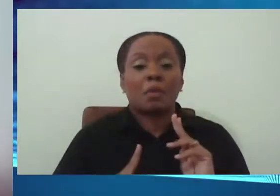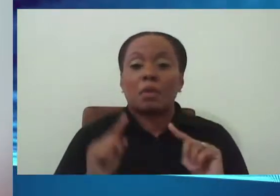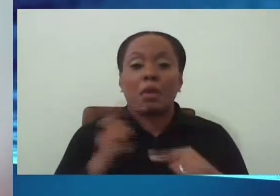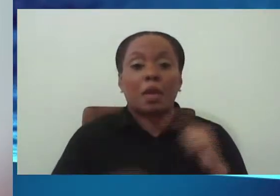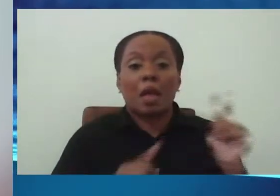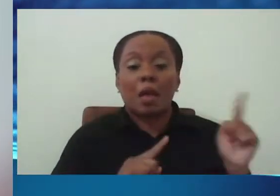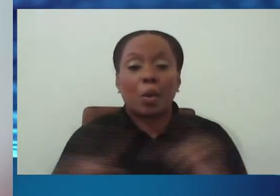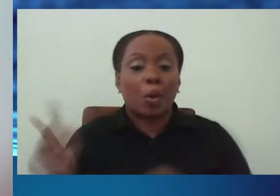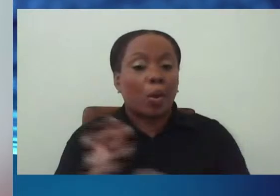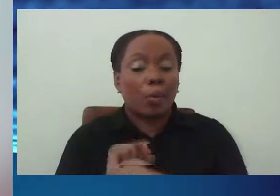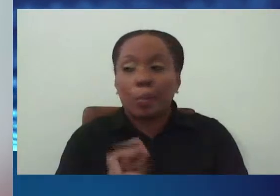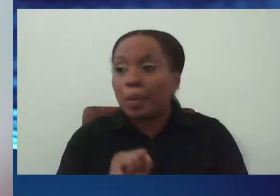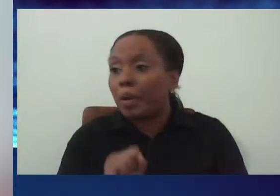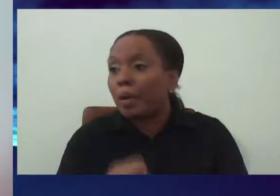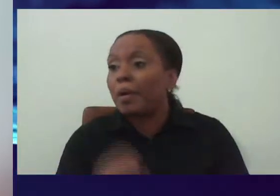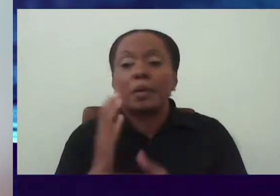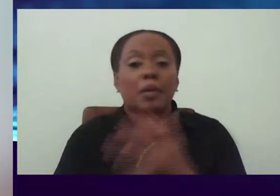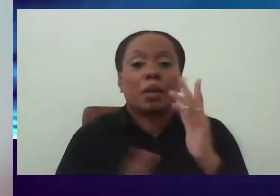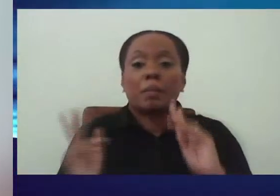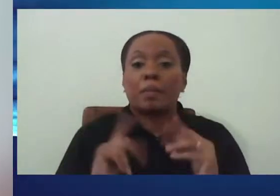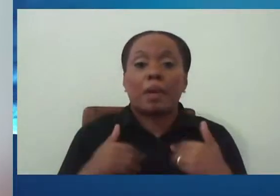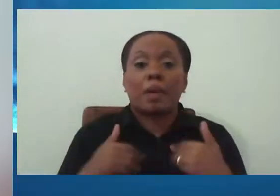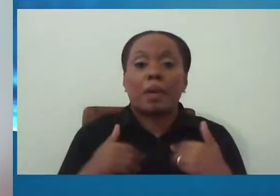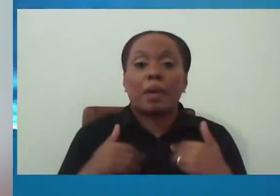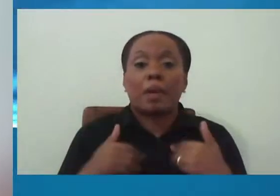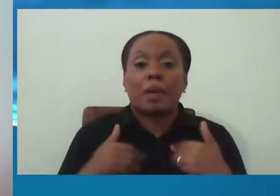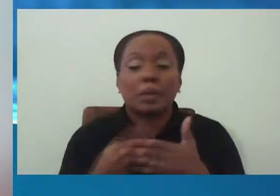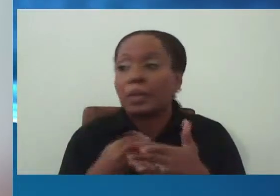income, etc., and documentation to support